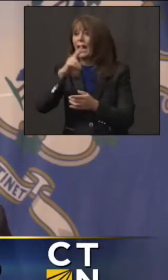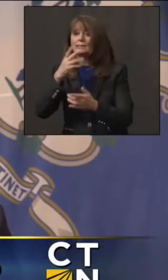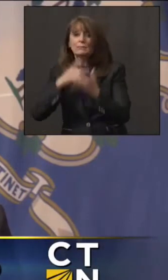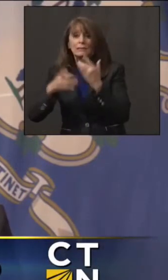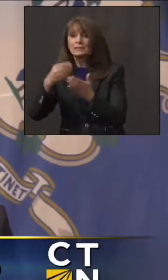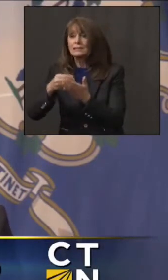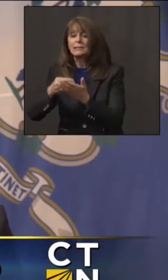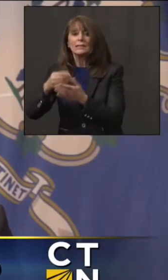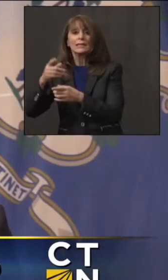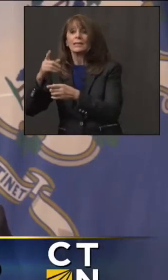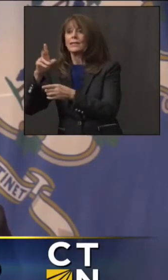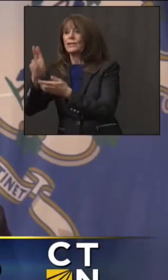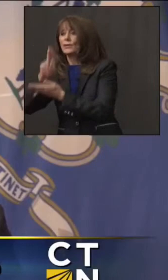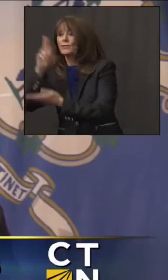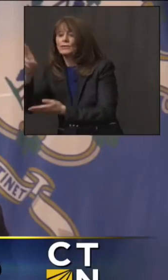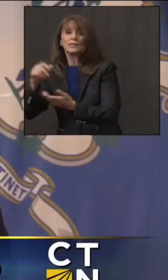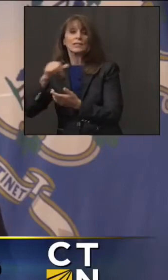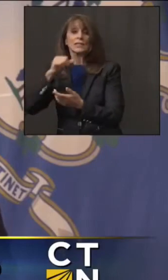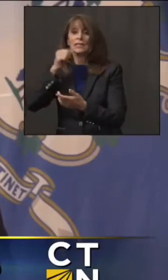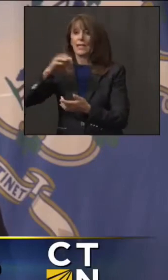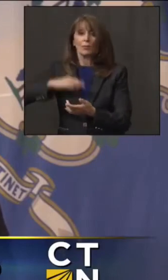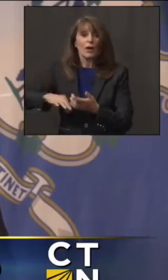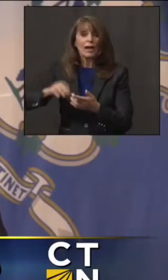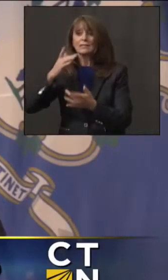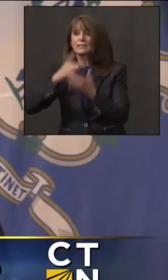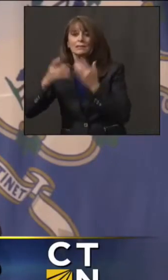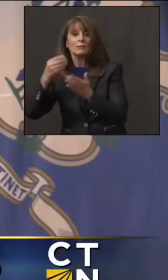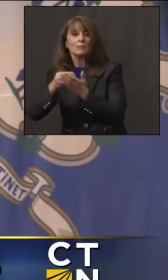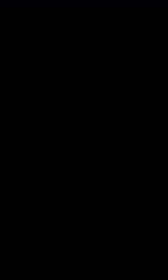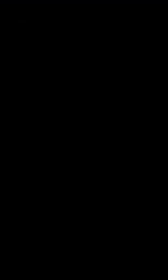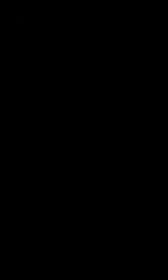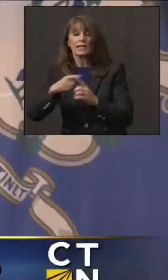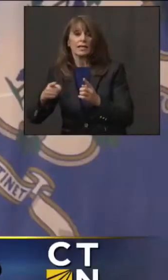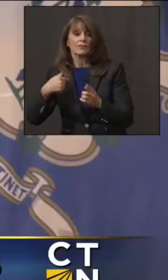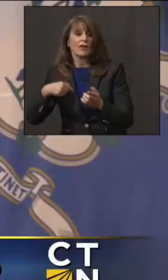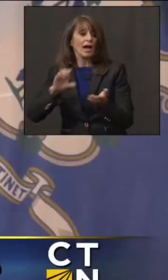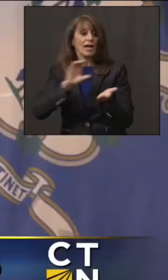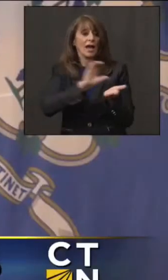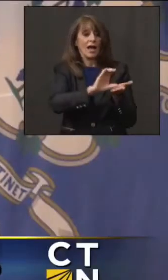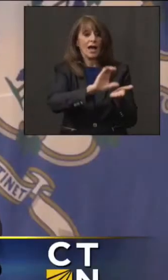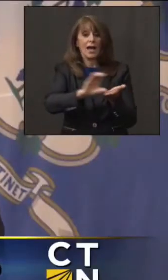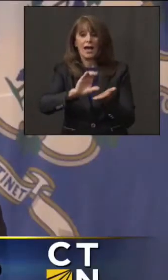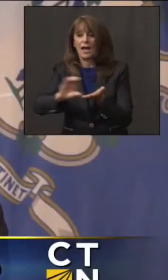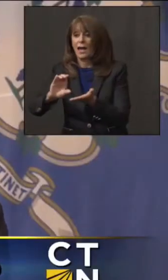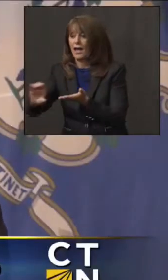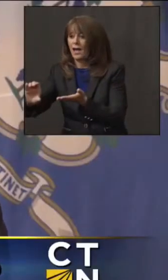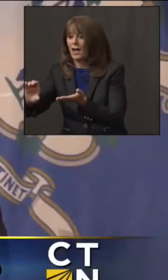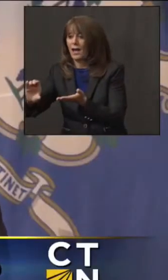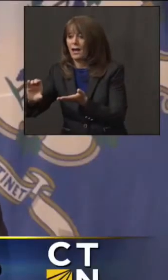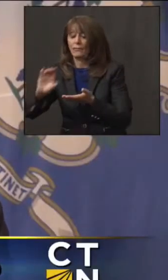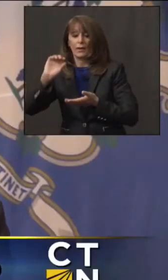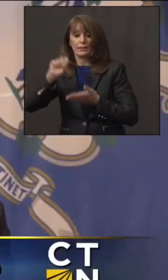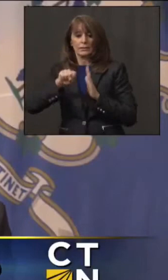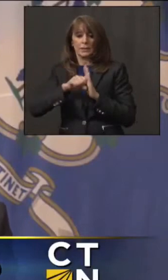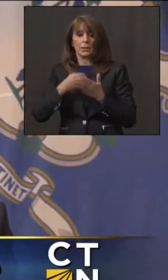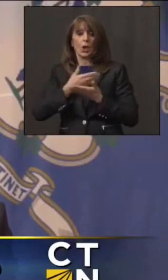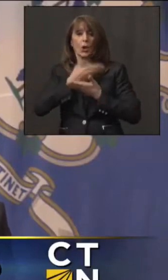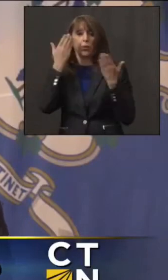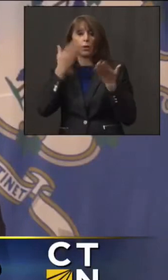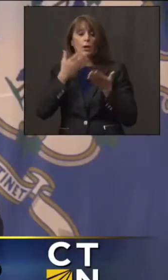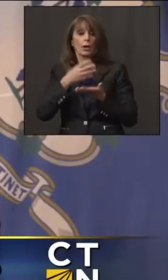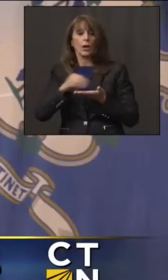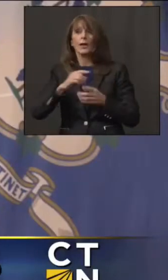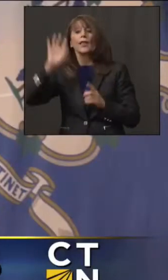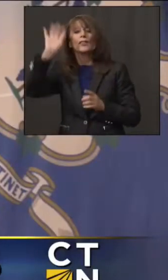need help, and not-for-profits need help. And if I bail them all out, who's going to bail out our states? So the feds have